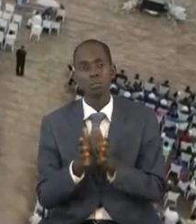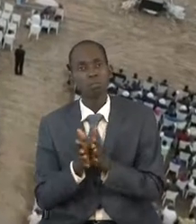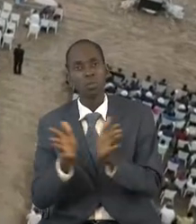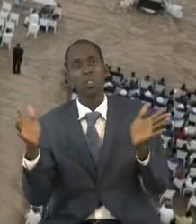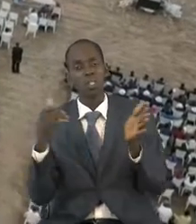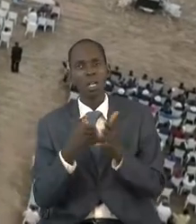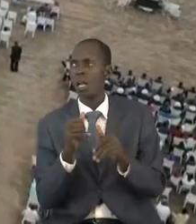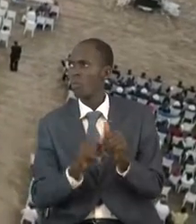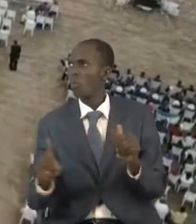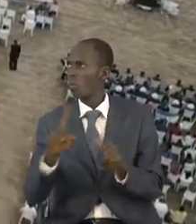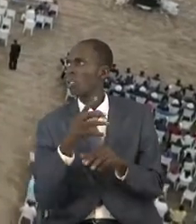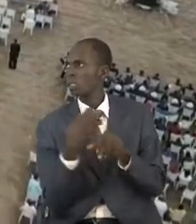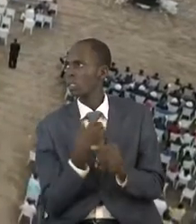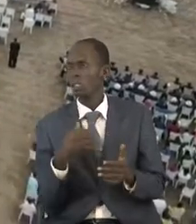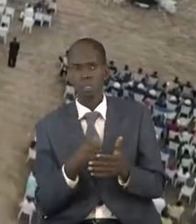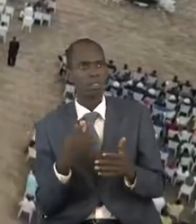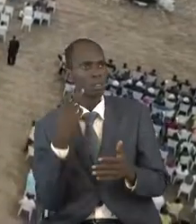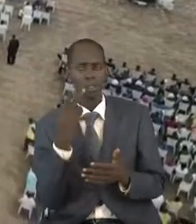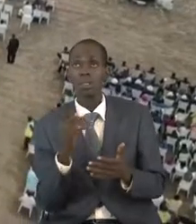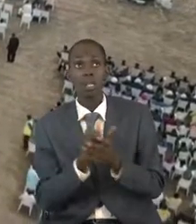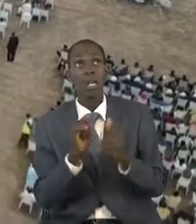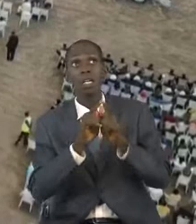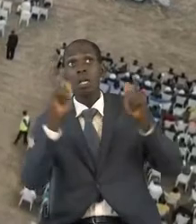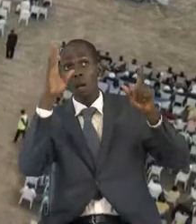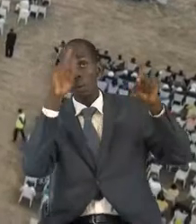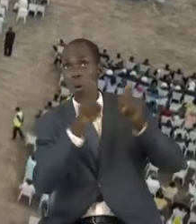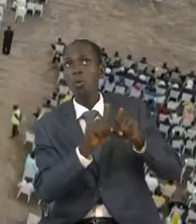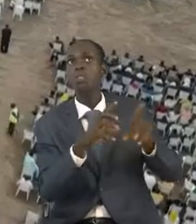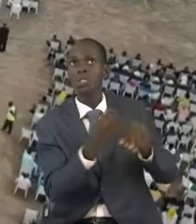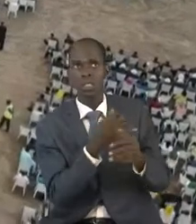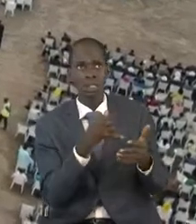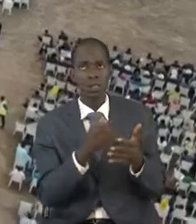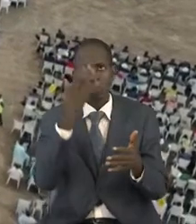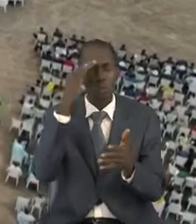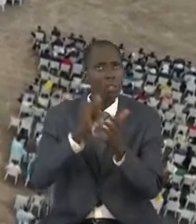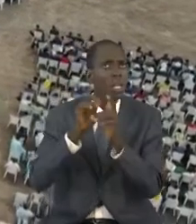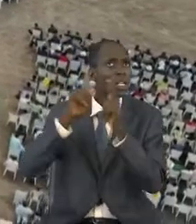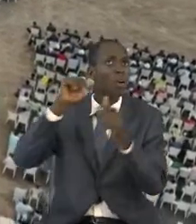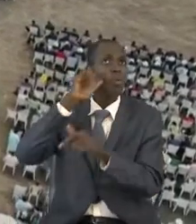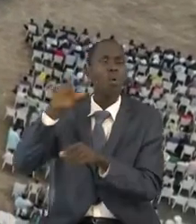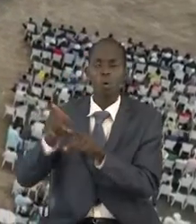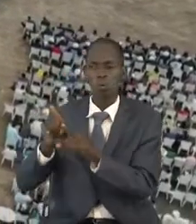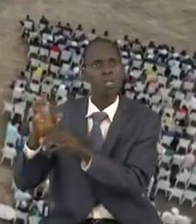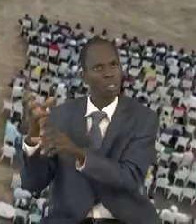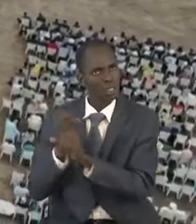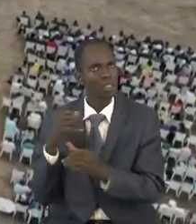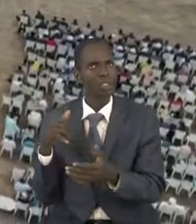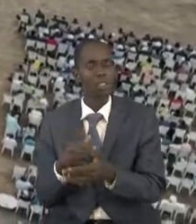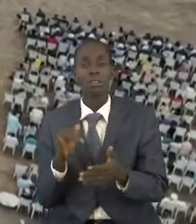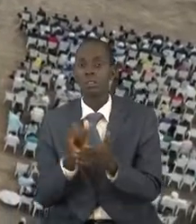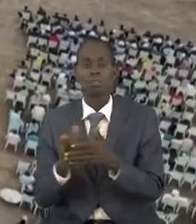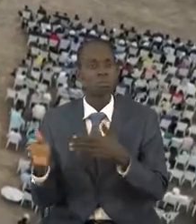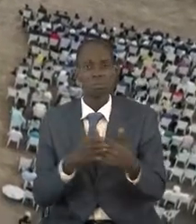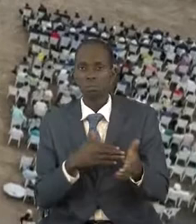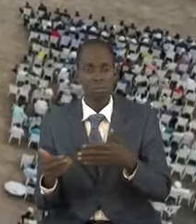taking it. Do you know that great man is taking this brand? Do you know that great woman, she's taking that? That doesn't matter to